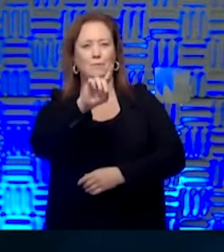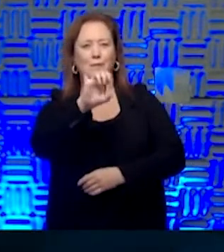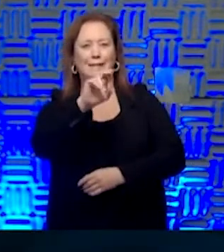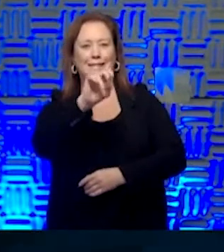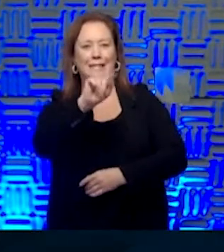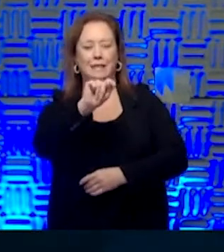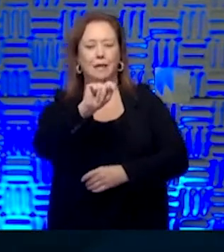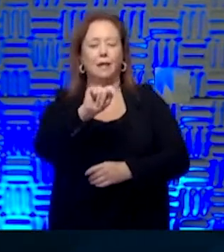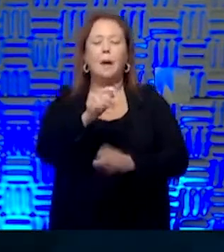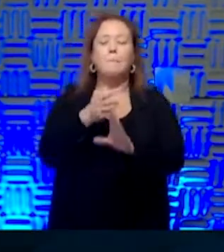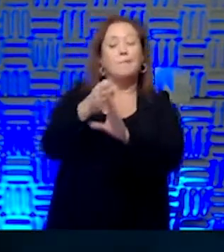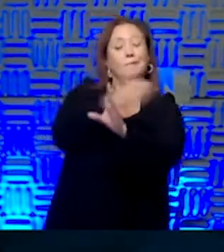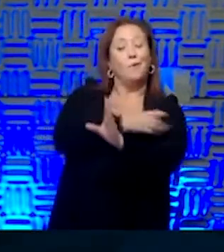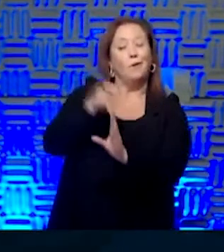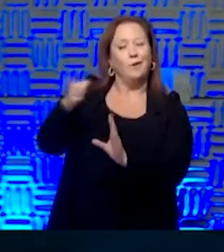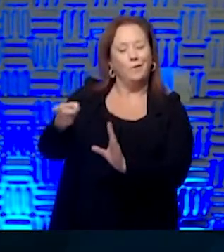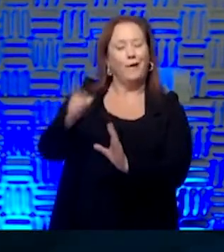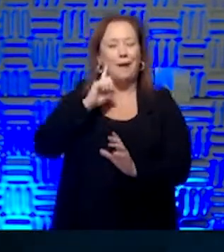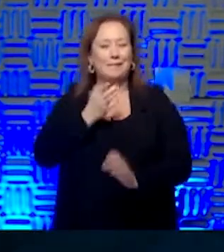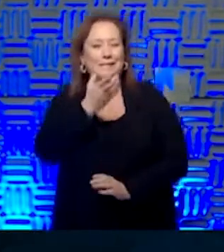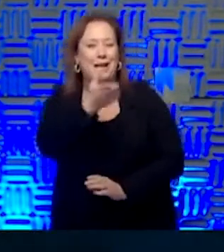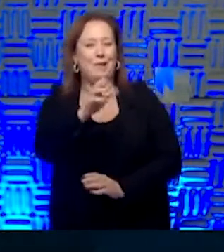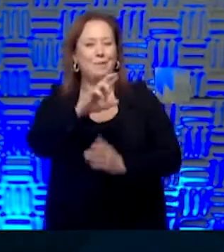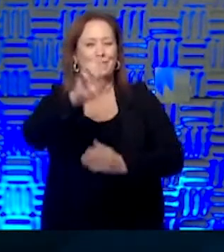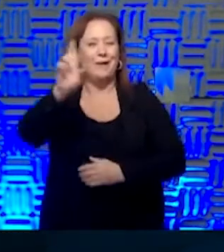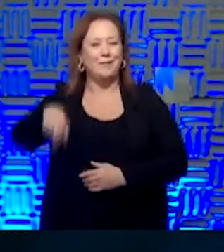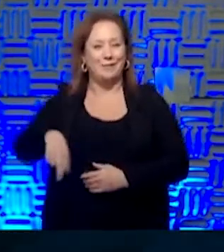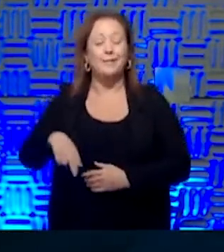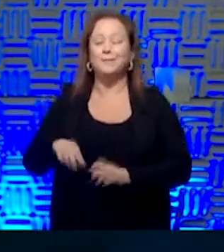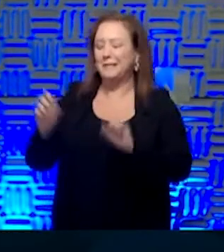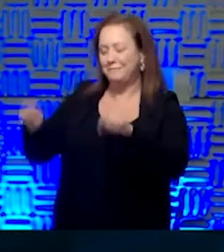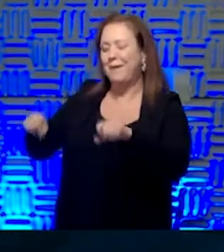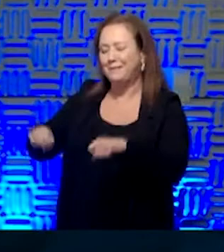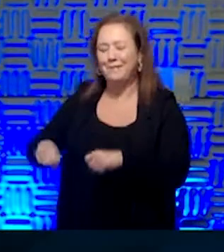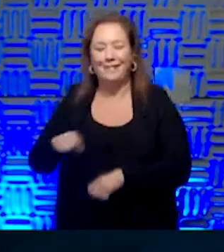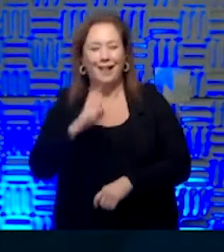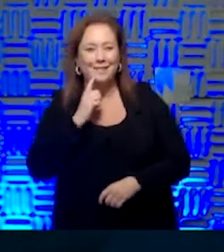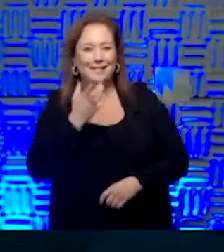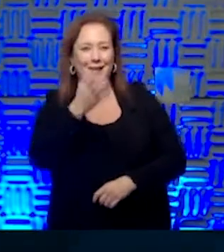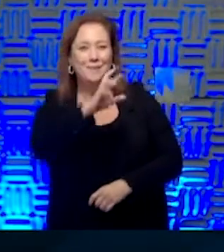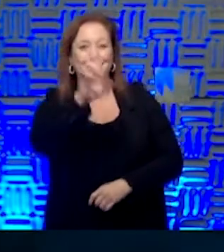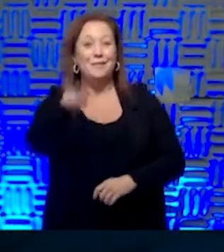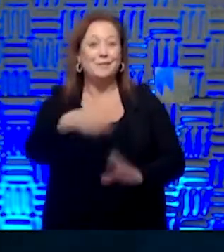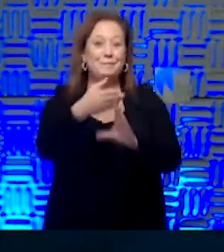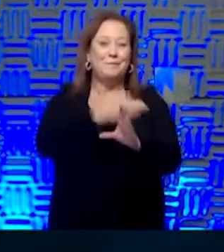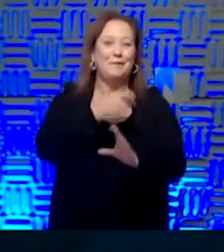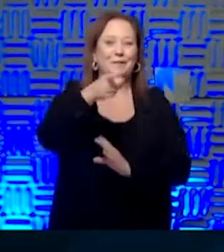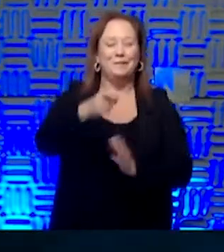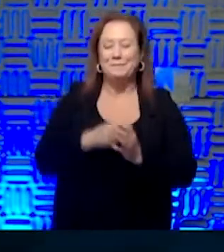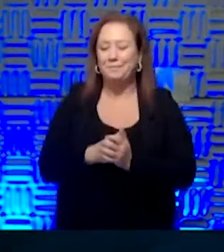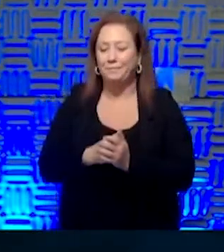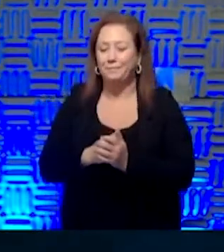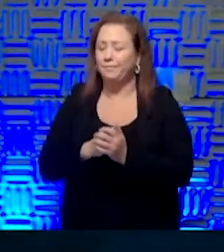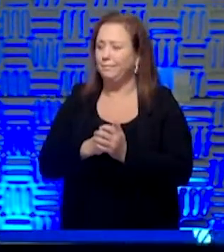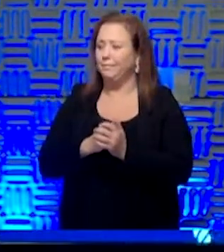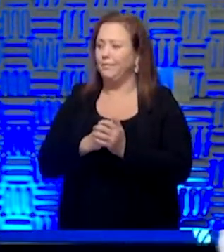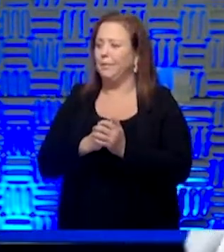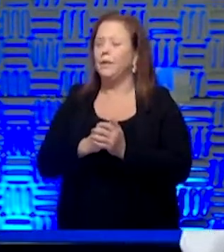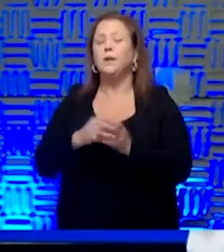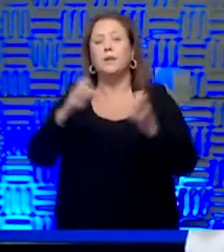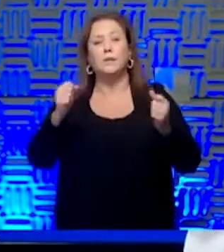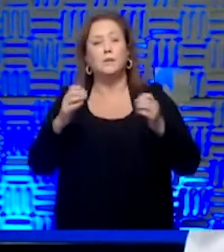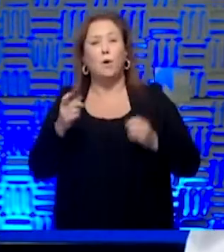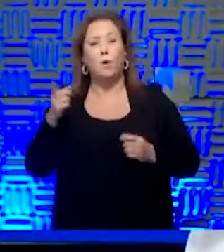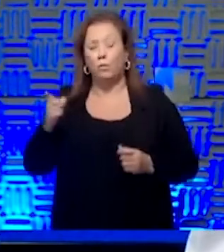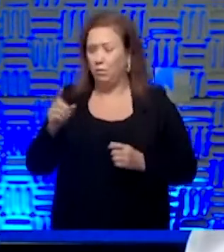say I was there long before you were, however. It's conceivable. Yeah, it is. It's more than conceivable, I'm afraid. Karen, those are all